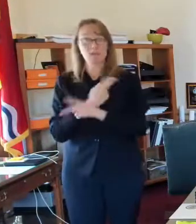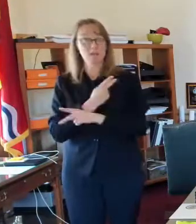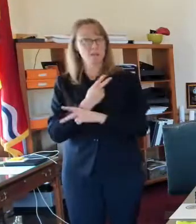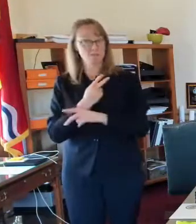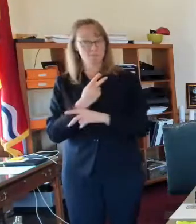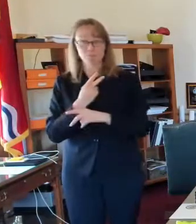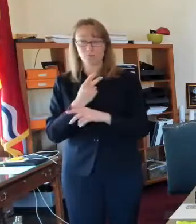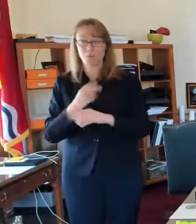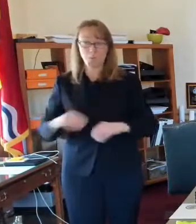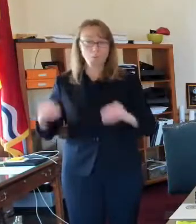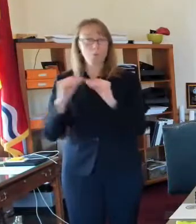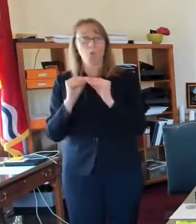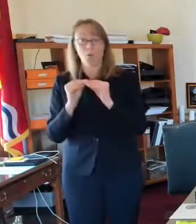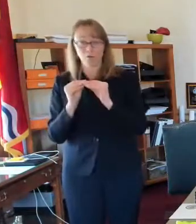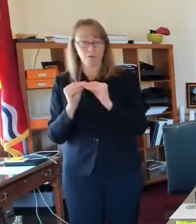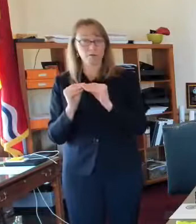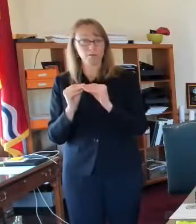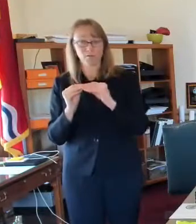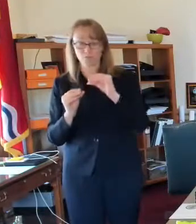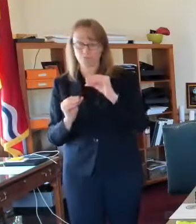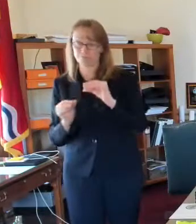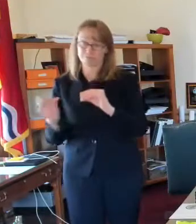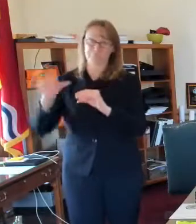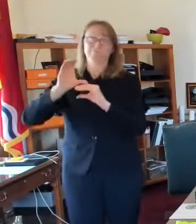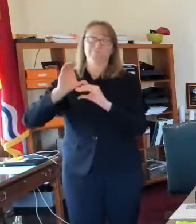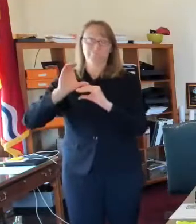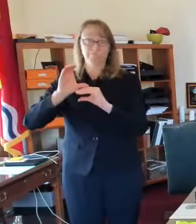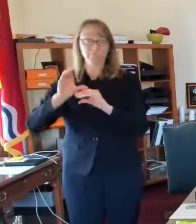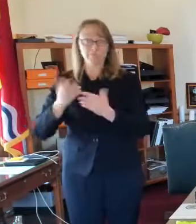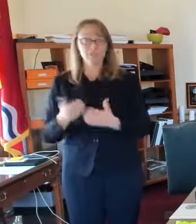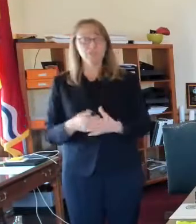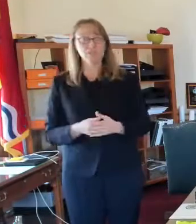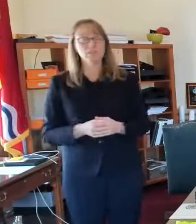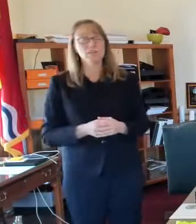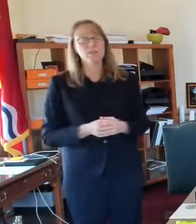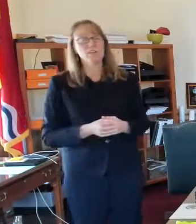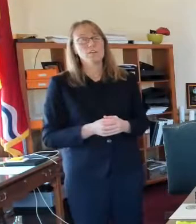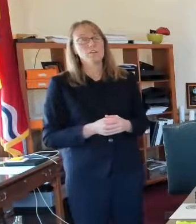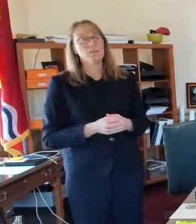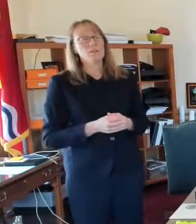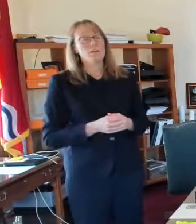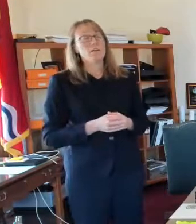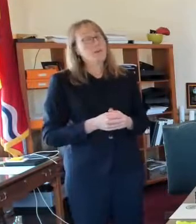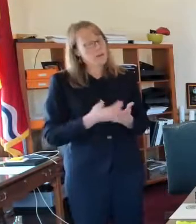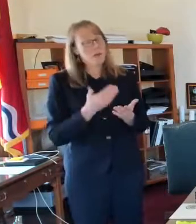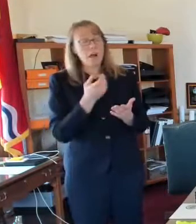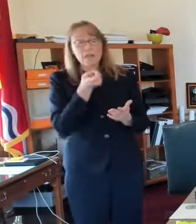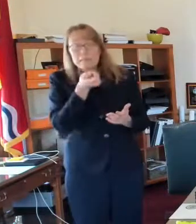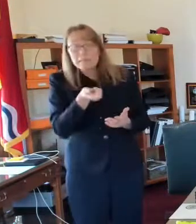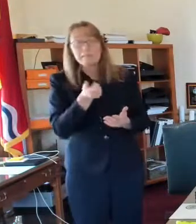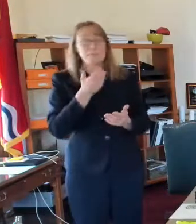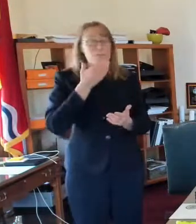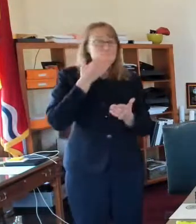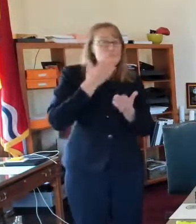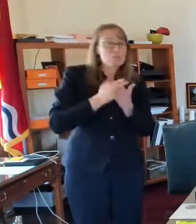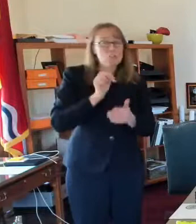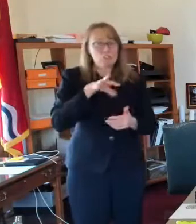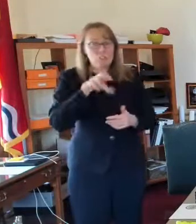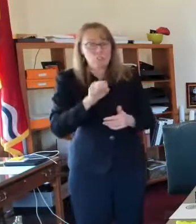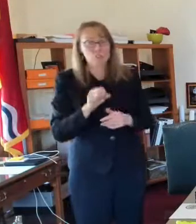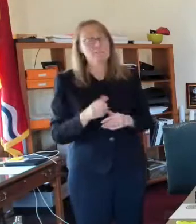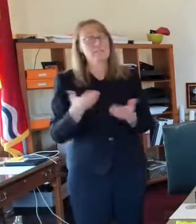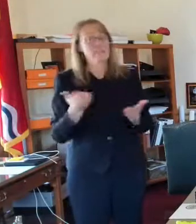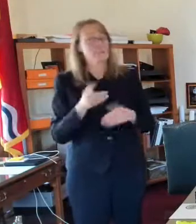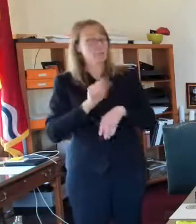On a bit of good news about that for the city of St. Louis, the number of folks who have died